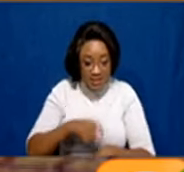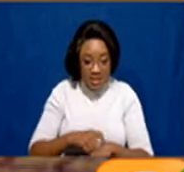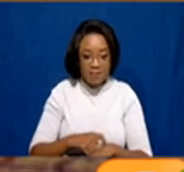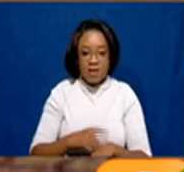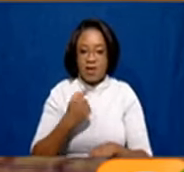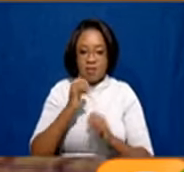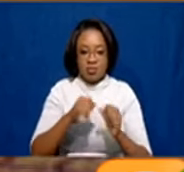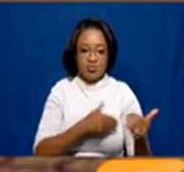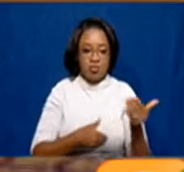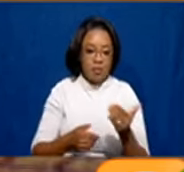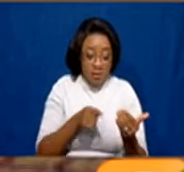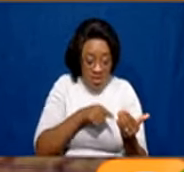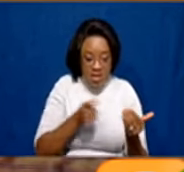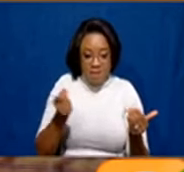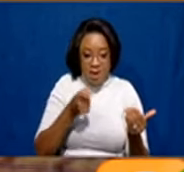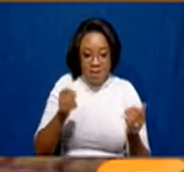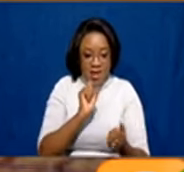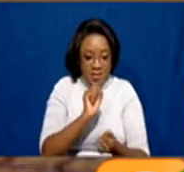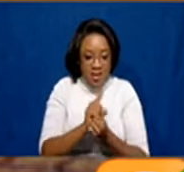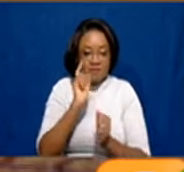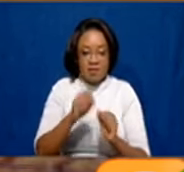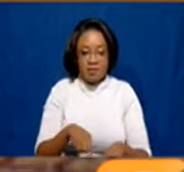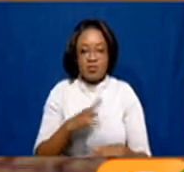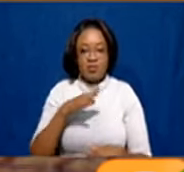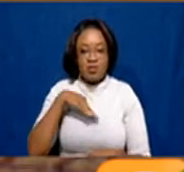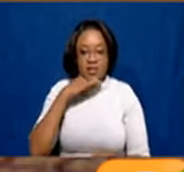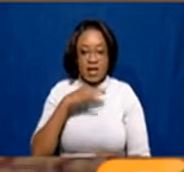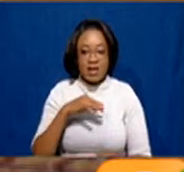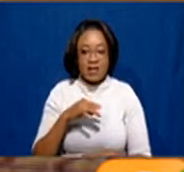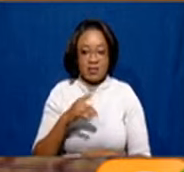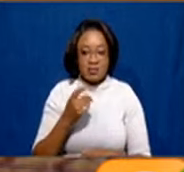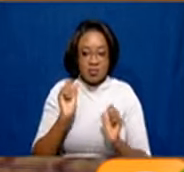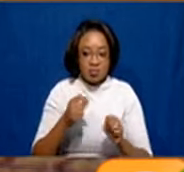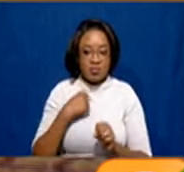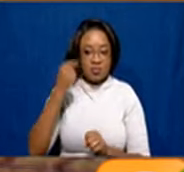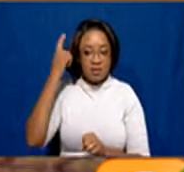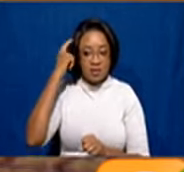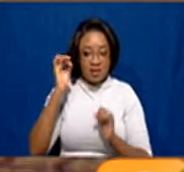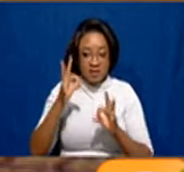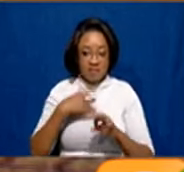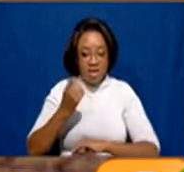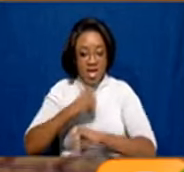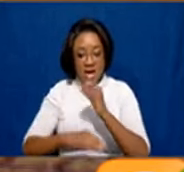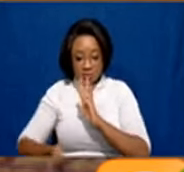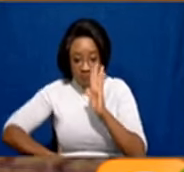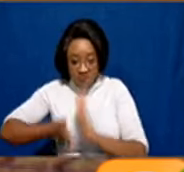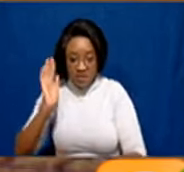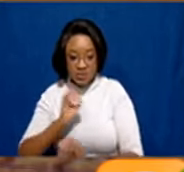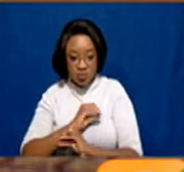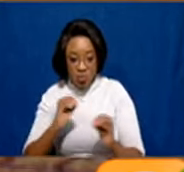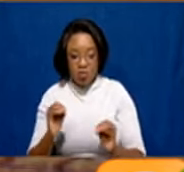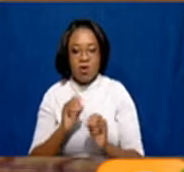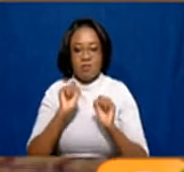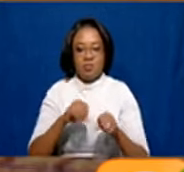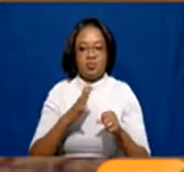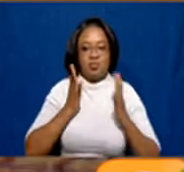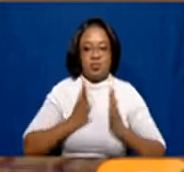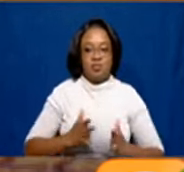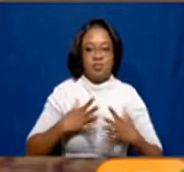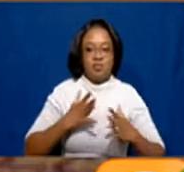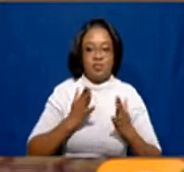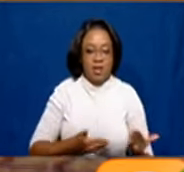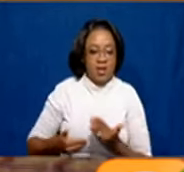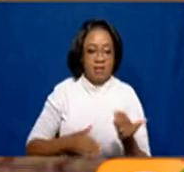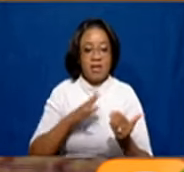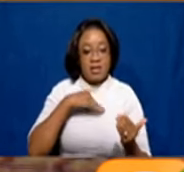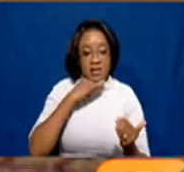He's 11 months old. Yeah. And I just kept thinking we could have lost a life if I didn't act enough and in good time. So this is what we really